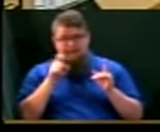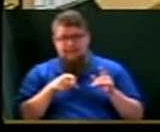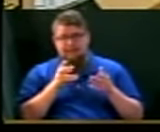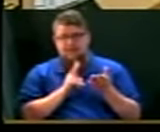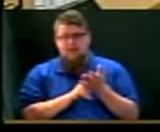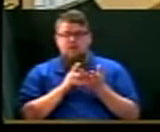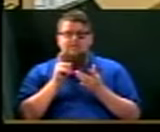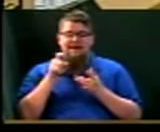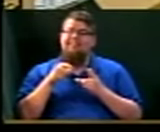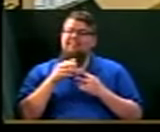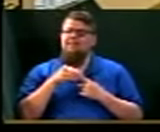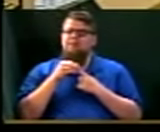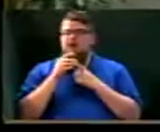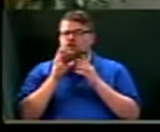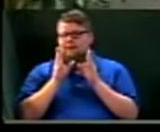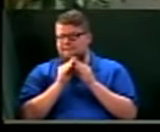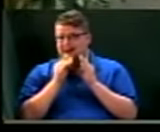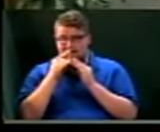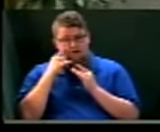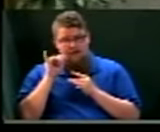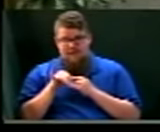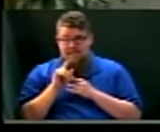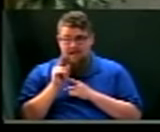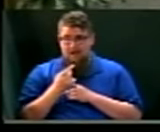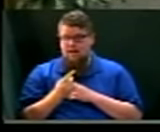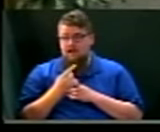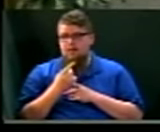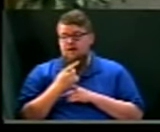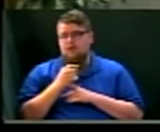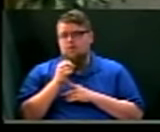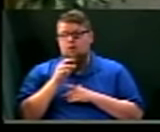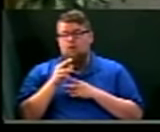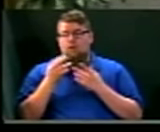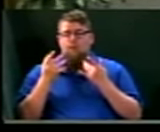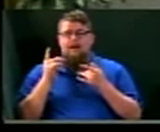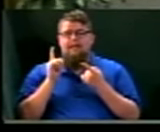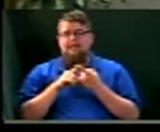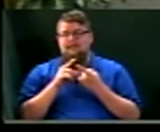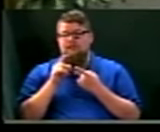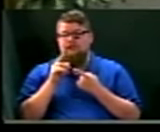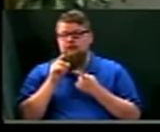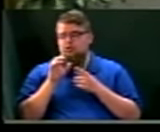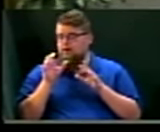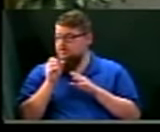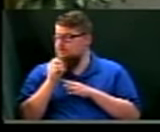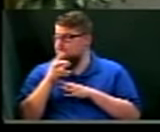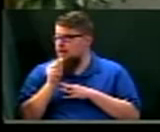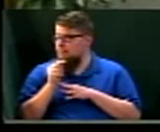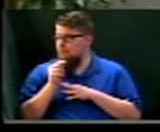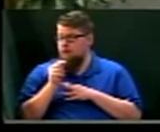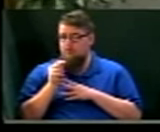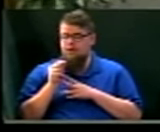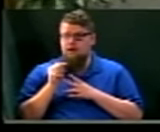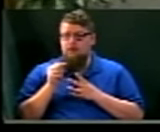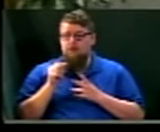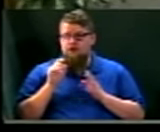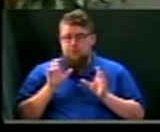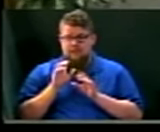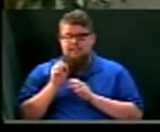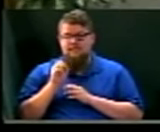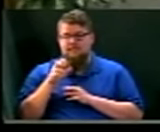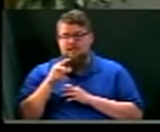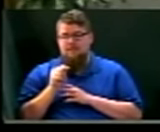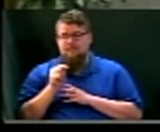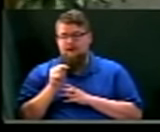a special called meeting just for that, or wait till the... Do it in September and let the new people vote on it. Do it in September. But